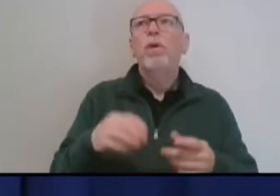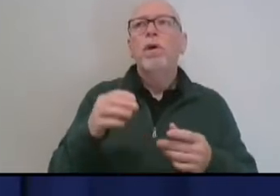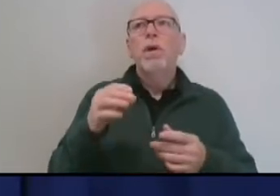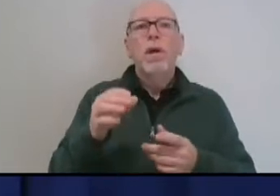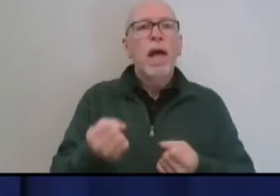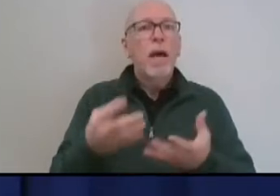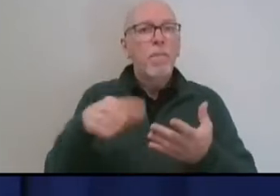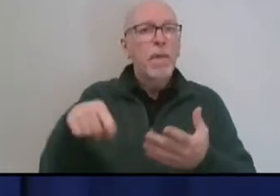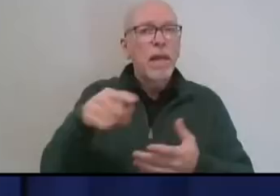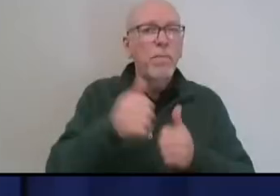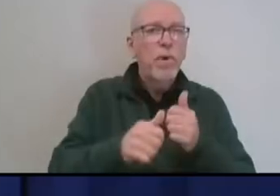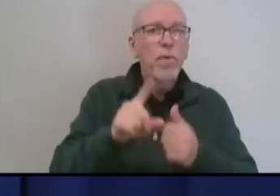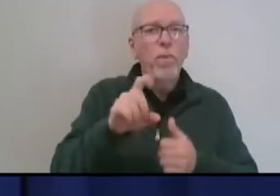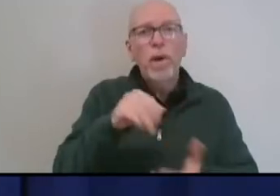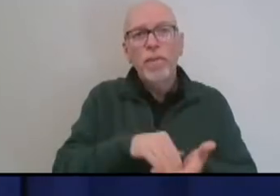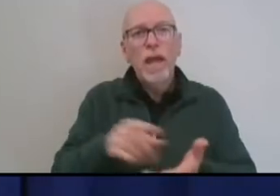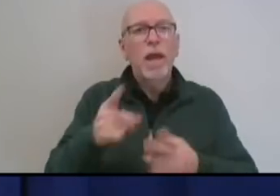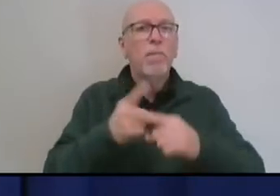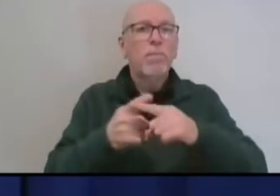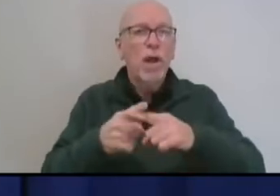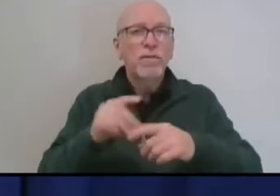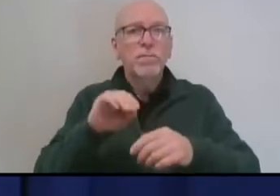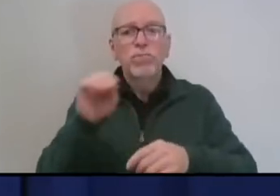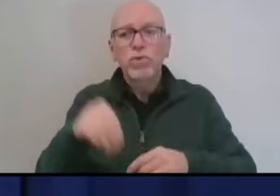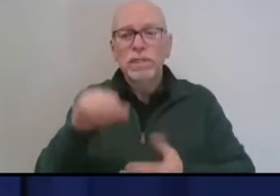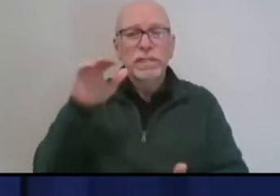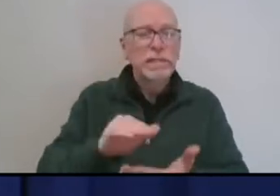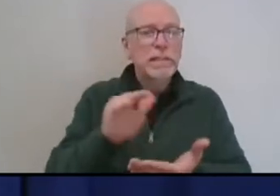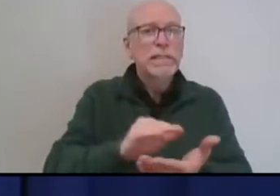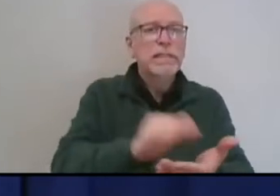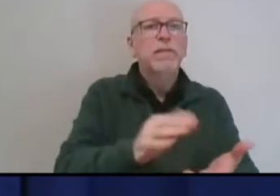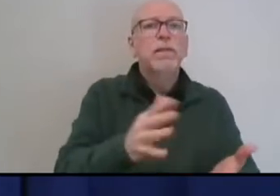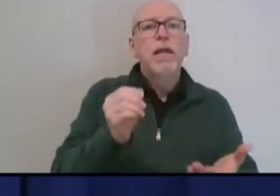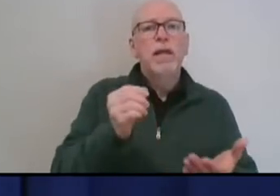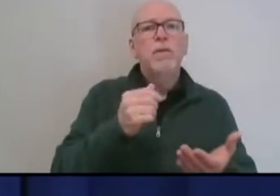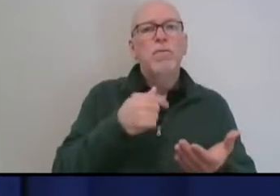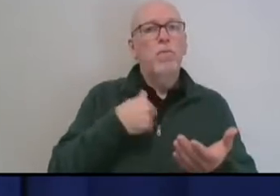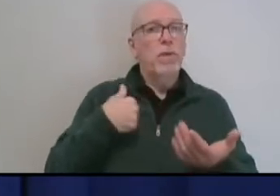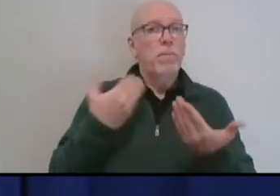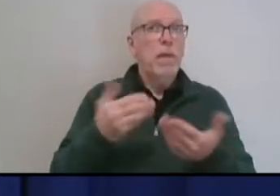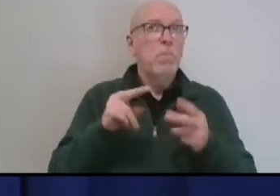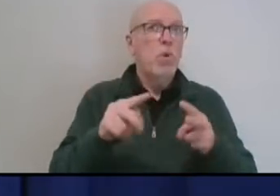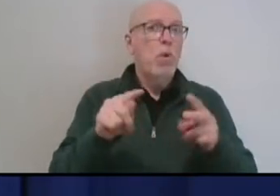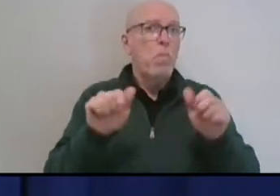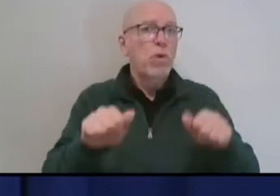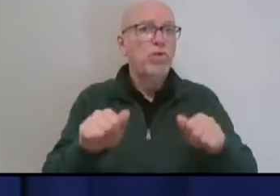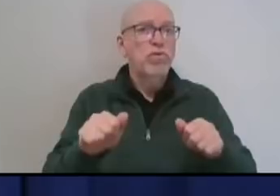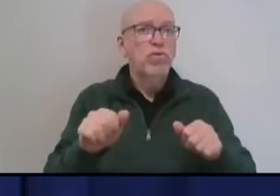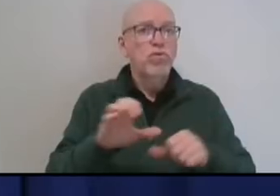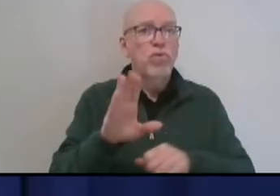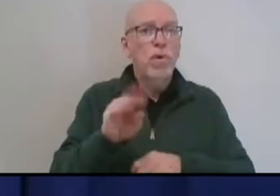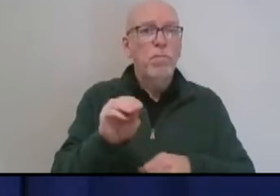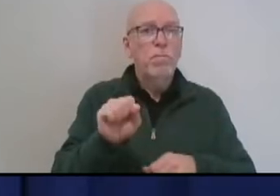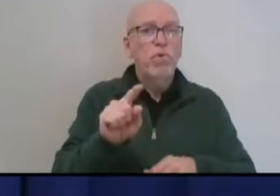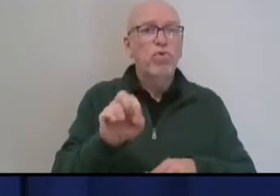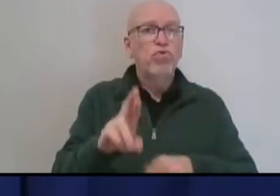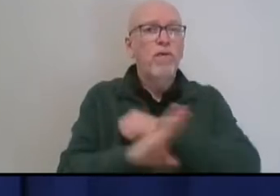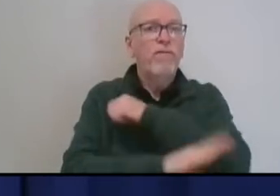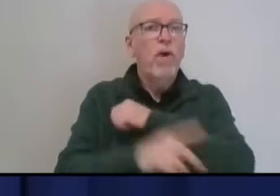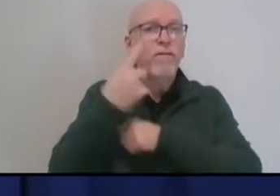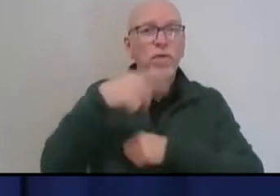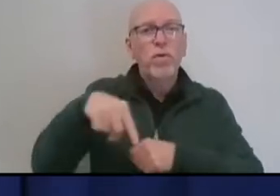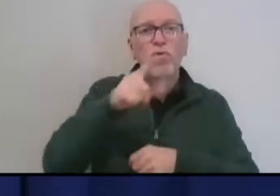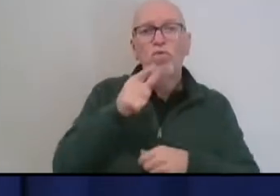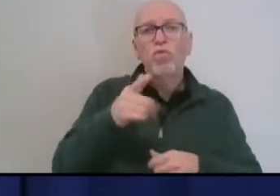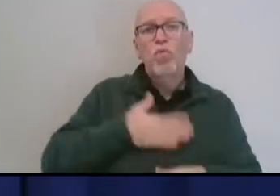and percent positivity stay down, and that we may be looking at the potential of doing boosters in the fall for individuals that are